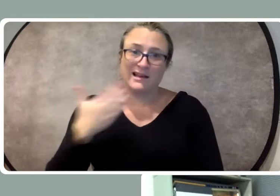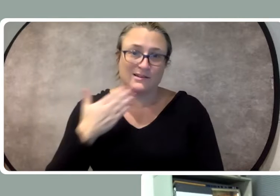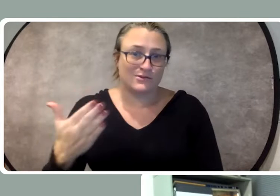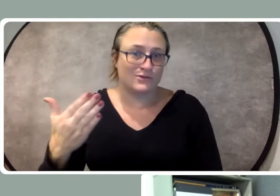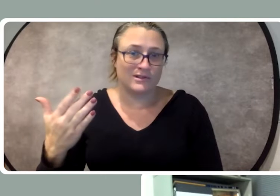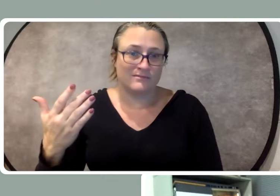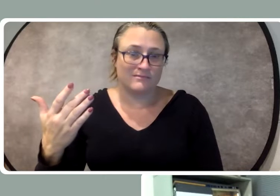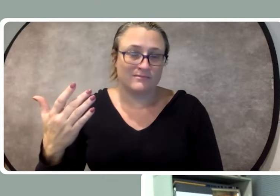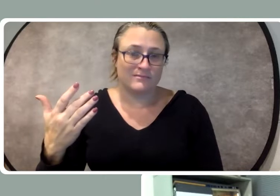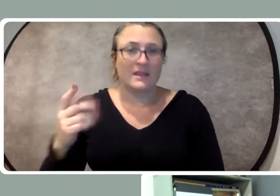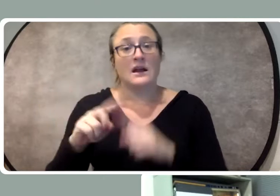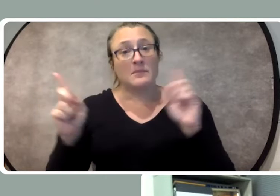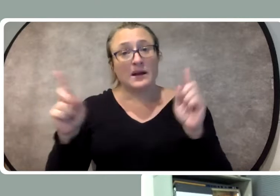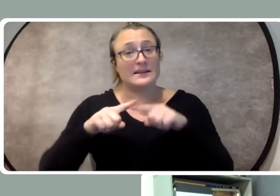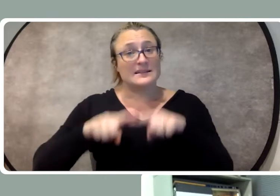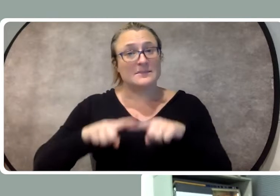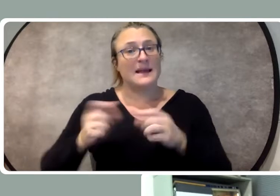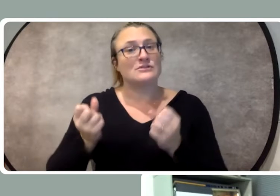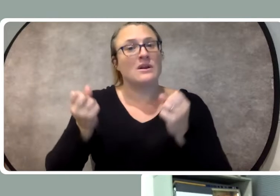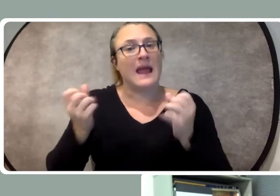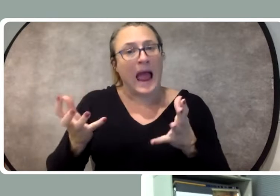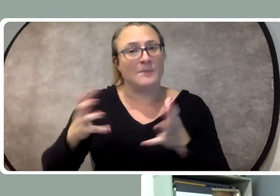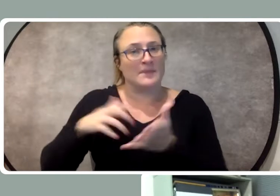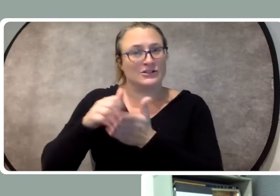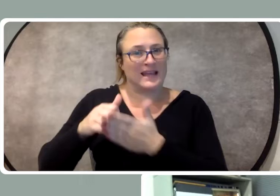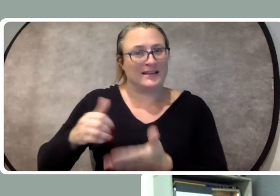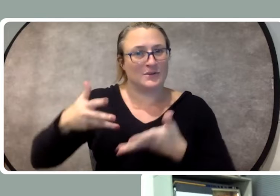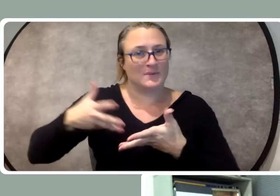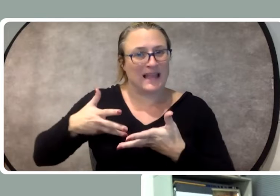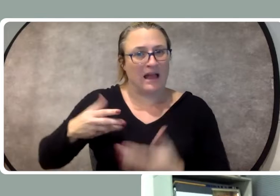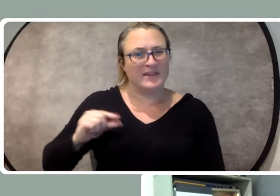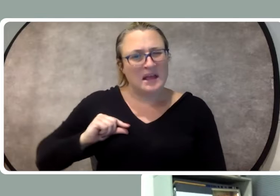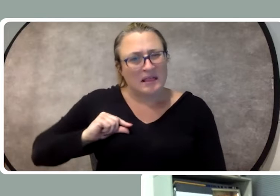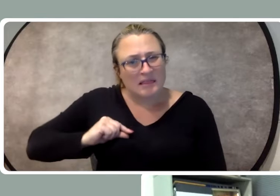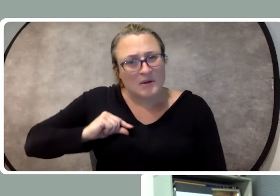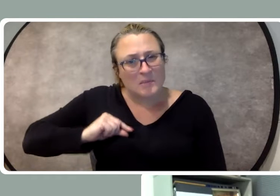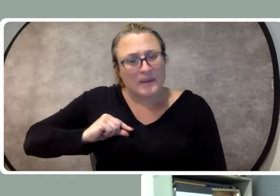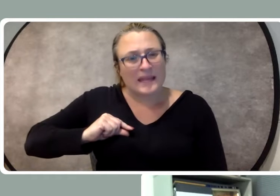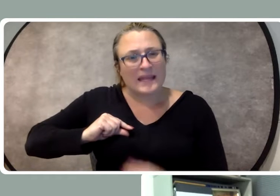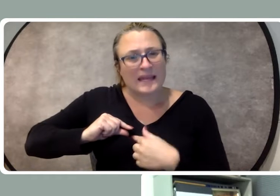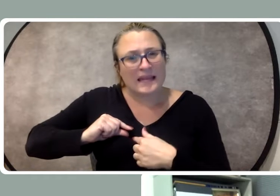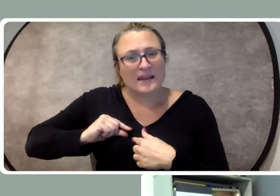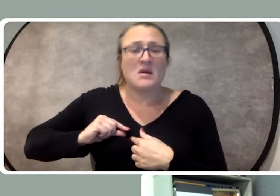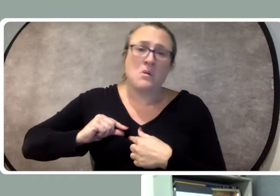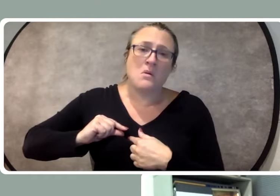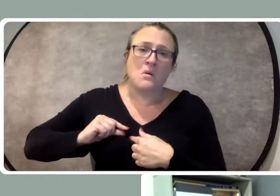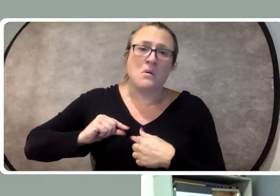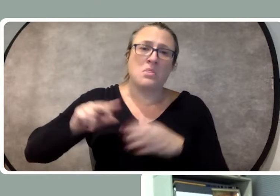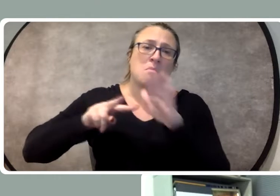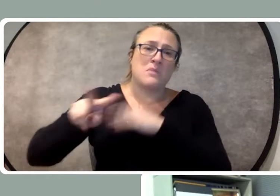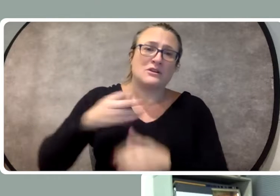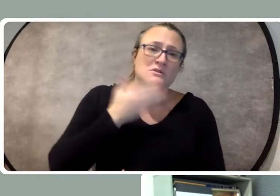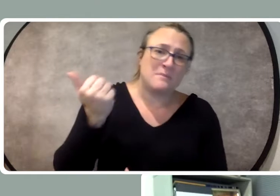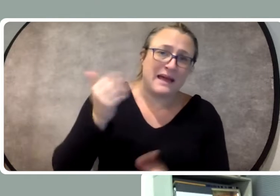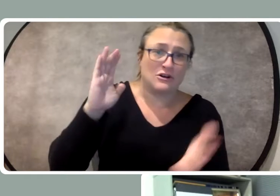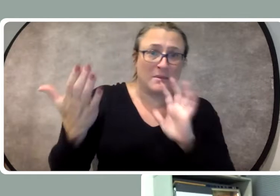that depends on the amount of cancer that was left over. So if it was just a little bit in the breast, the prognosis is much better than if it